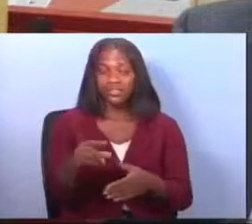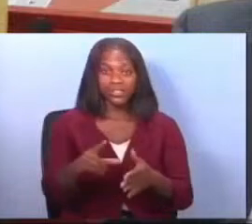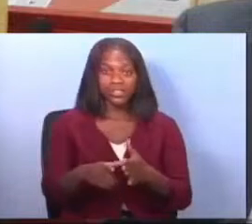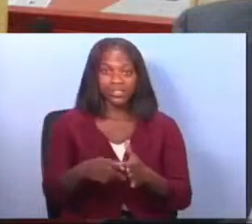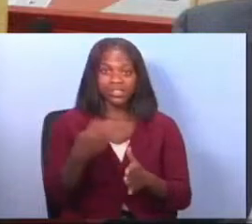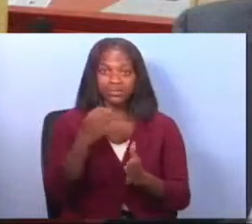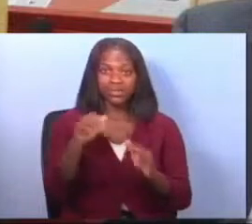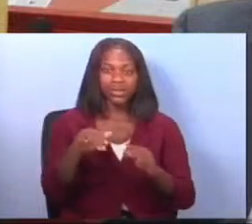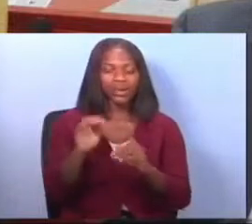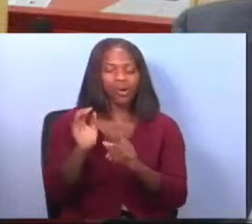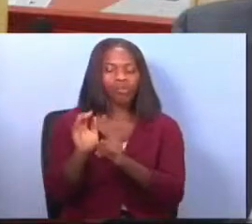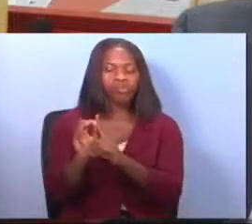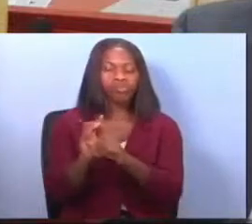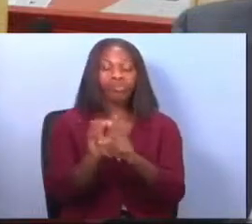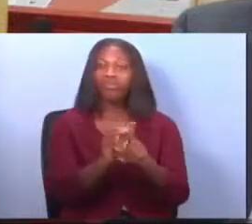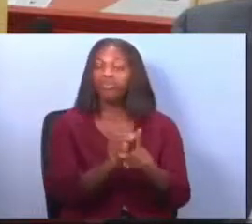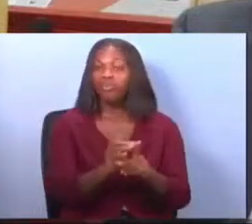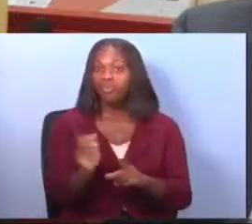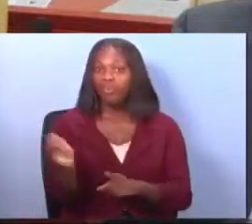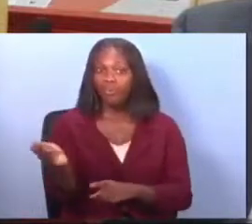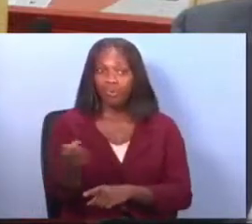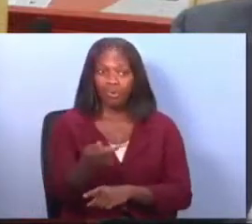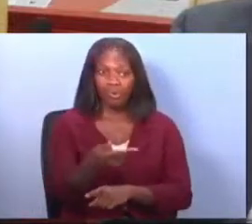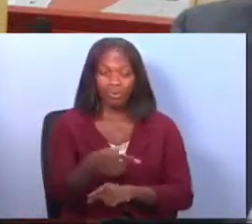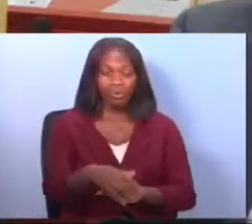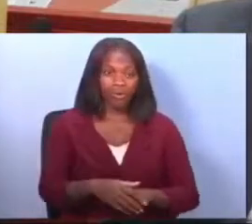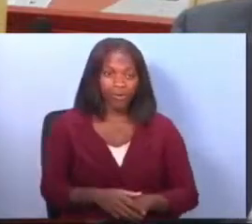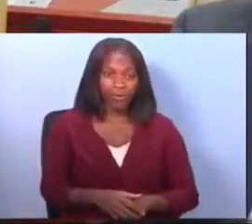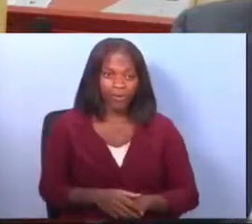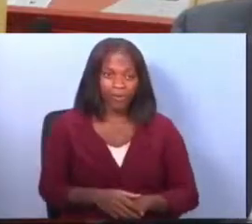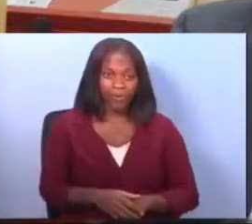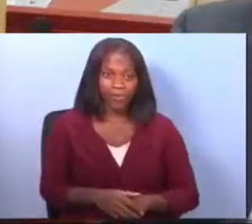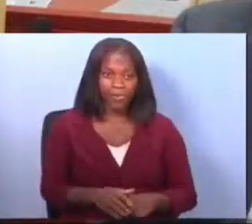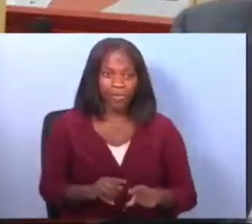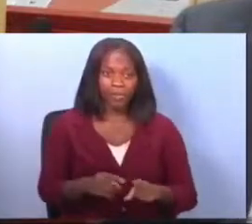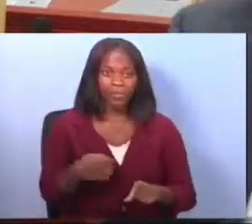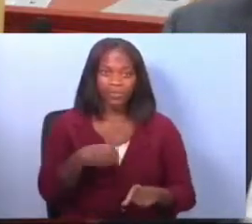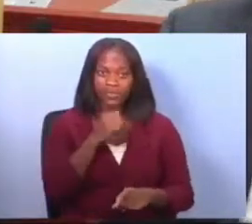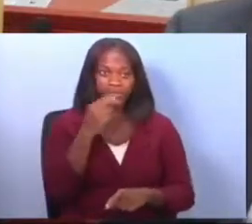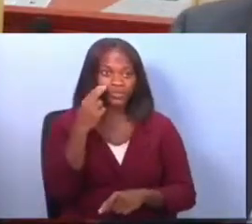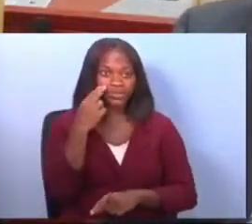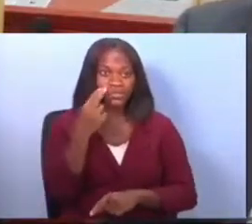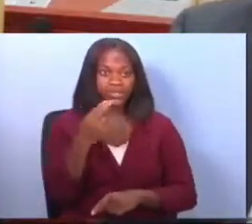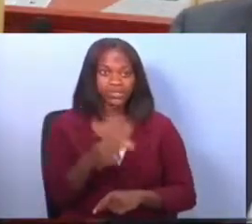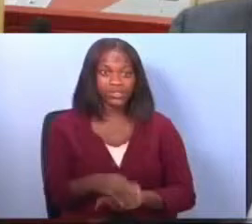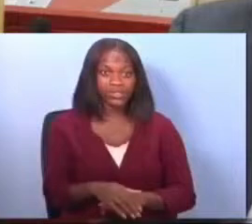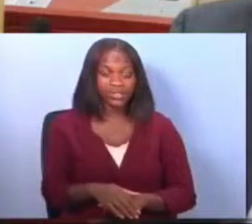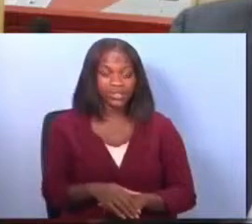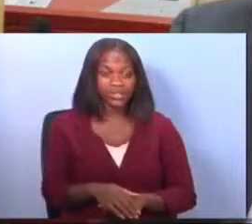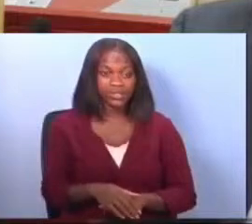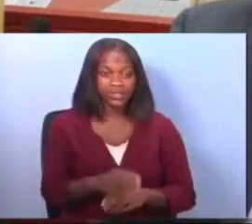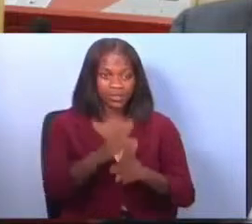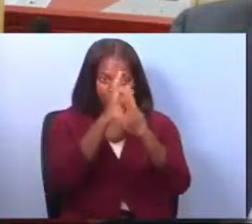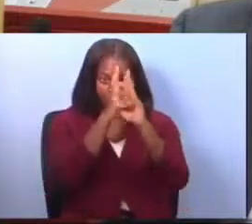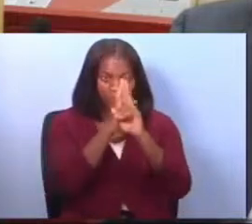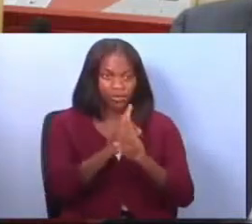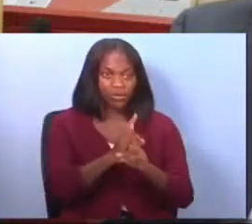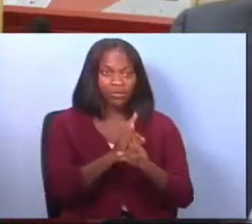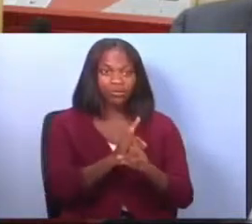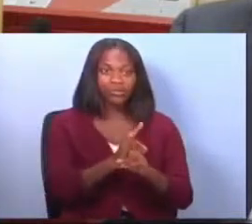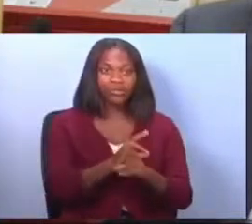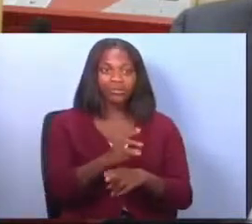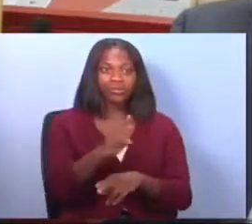that to the attention of the House. Unfortunately, I haven't seen, okay, Honorable Wama is